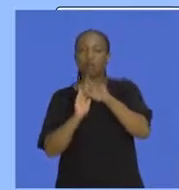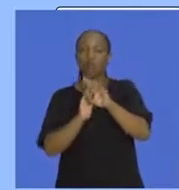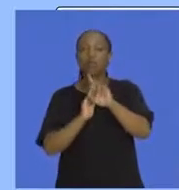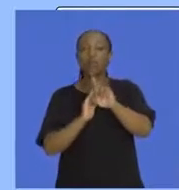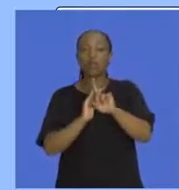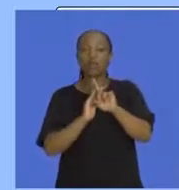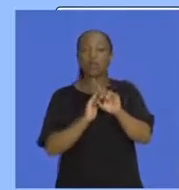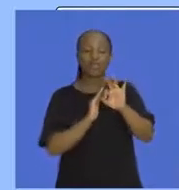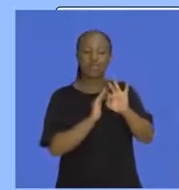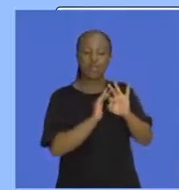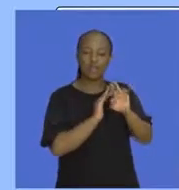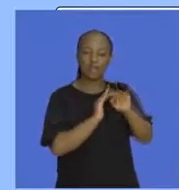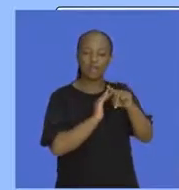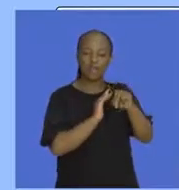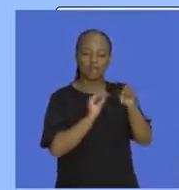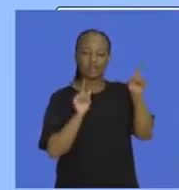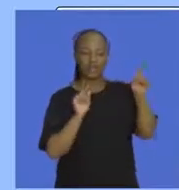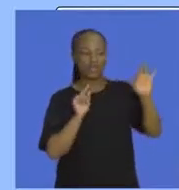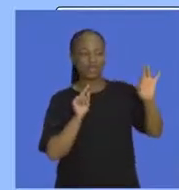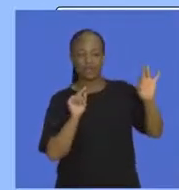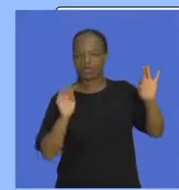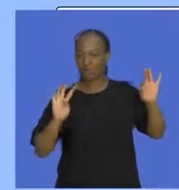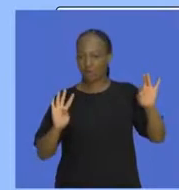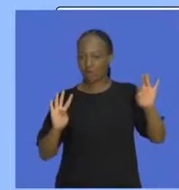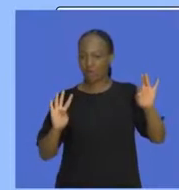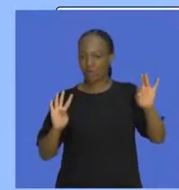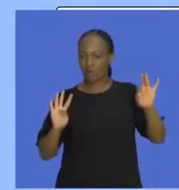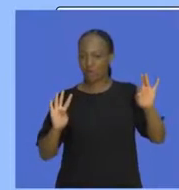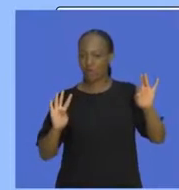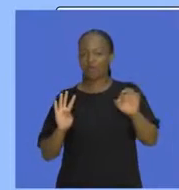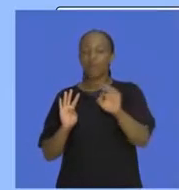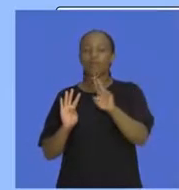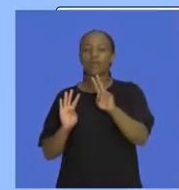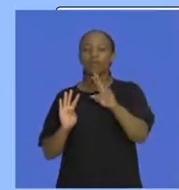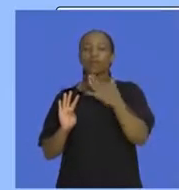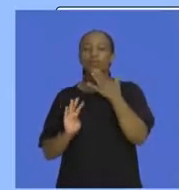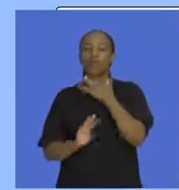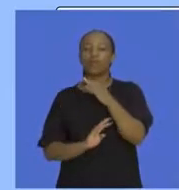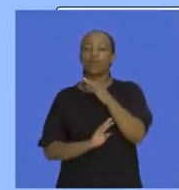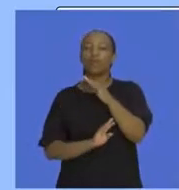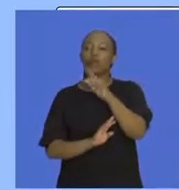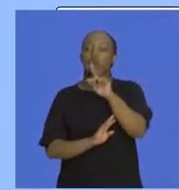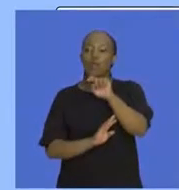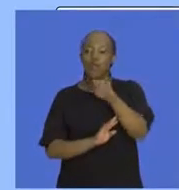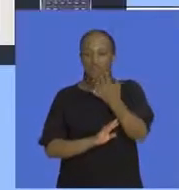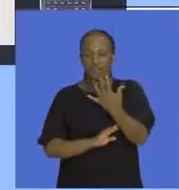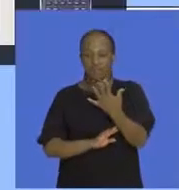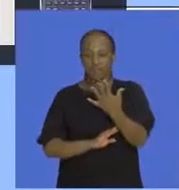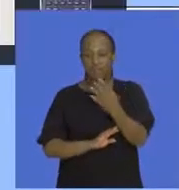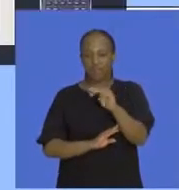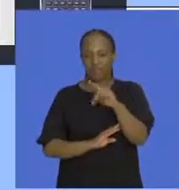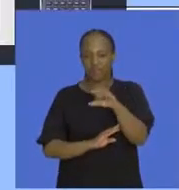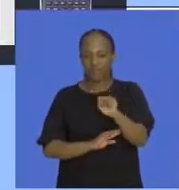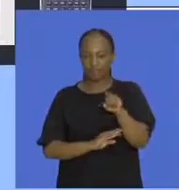R1 is 3 amperes, okay? While that which goes through R2 is 1.5 amperes, okay? So